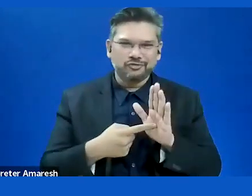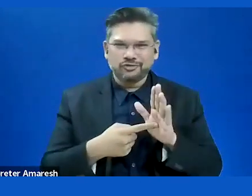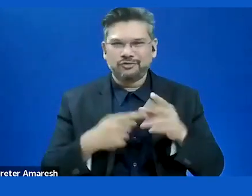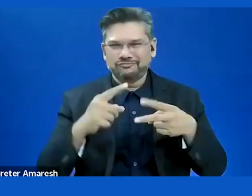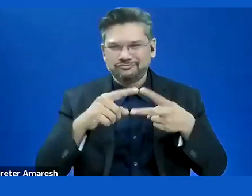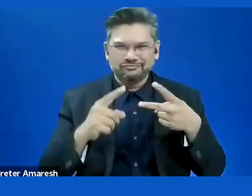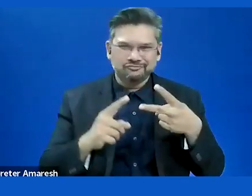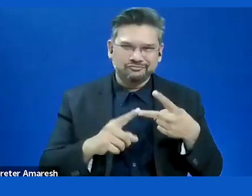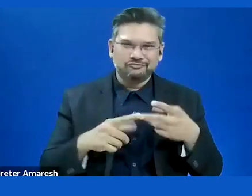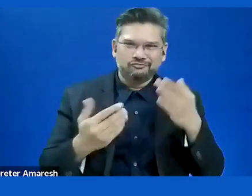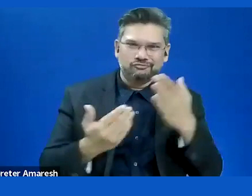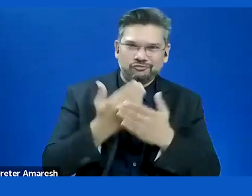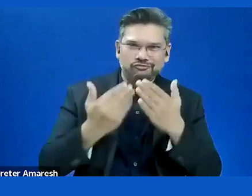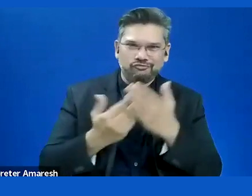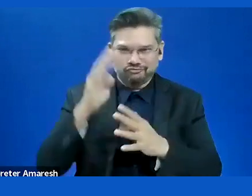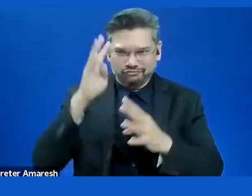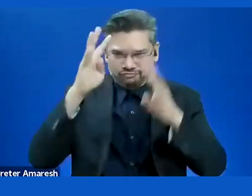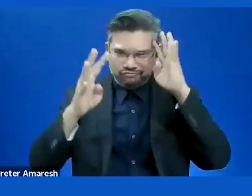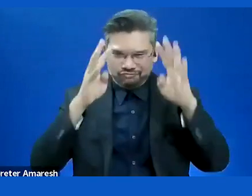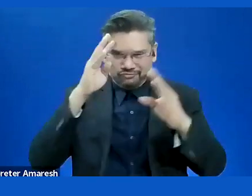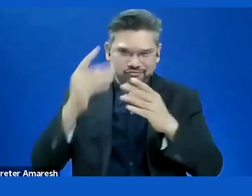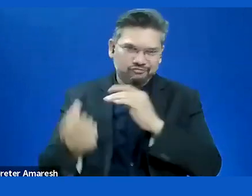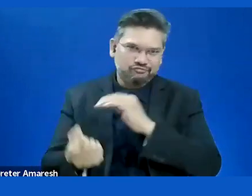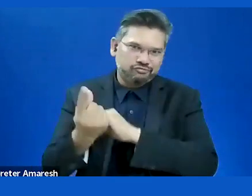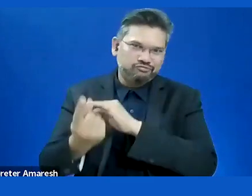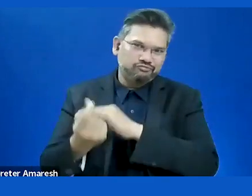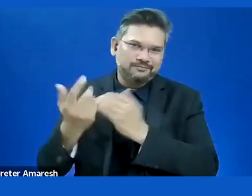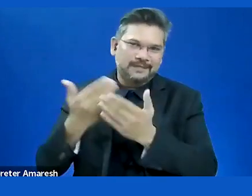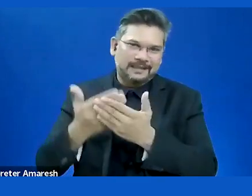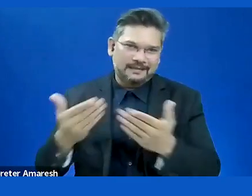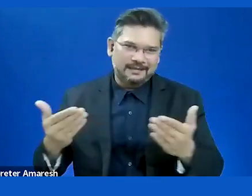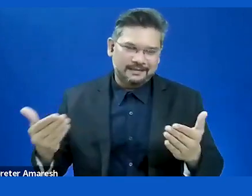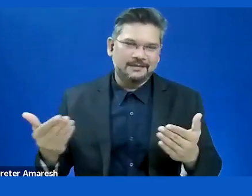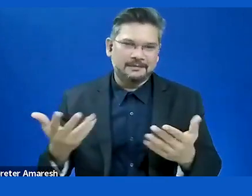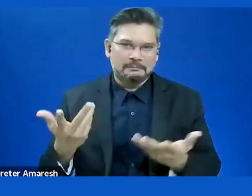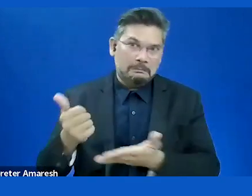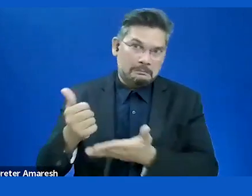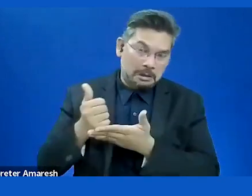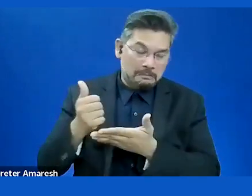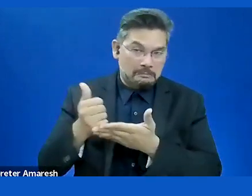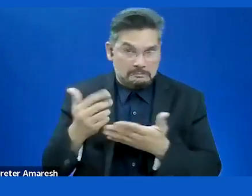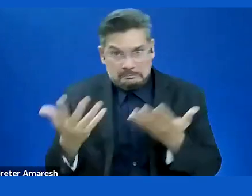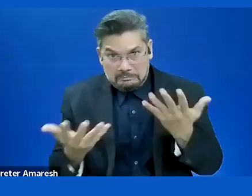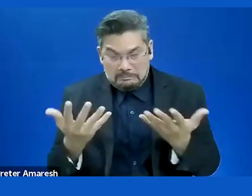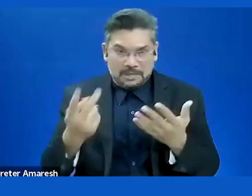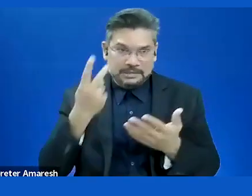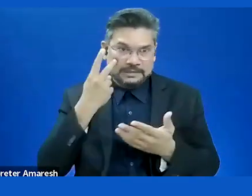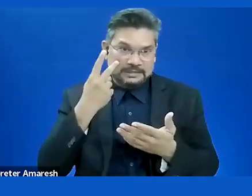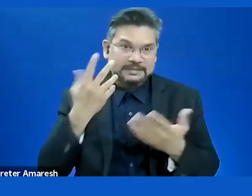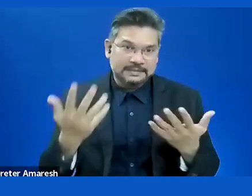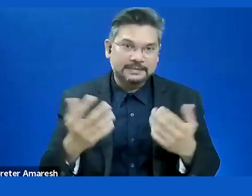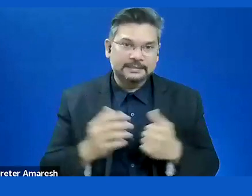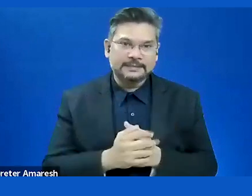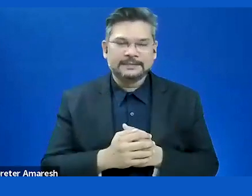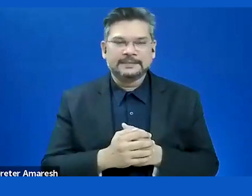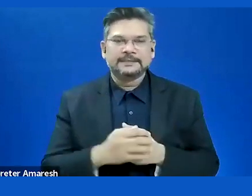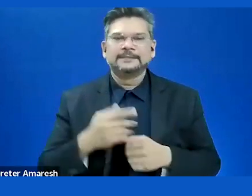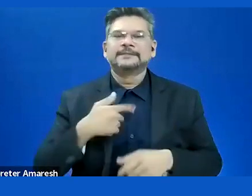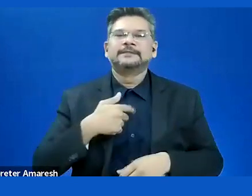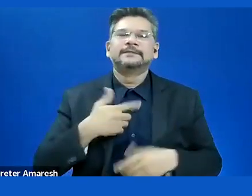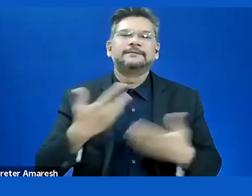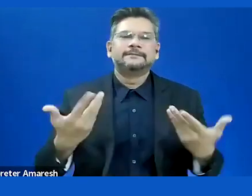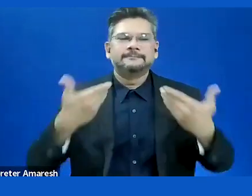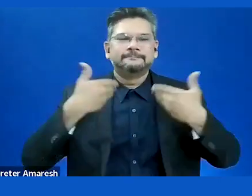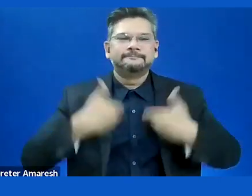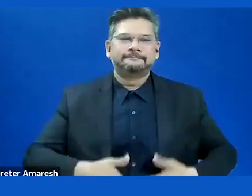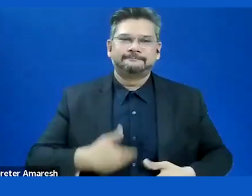innovations that may or may not help. You mentioned who I am, so I can actually skip this, but I work at NL Design System at the